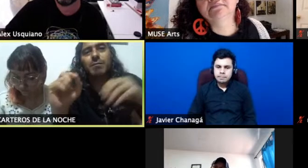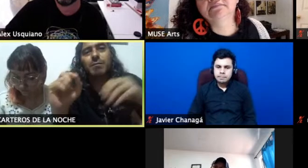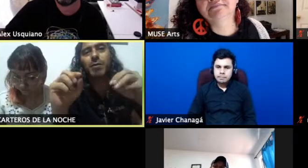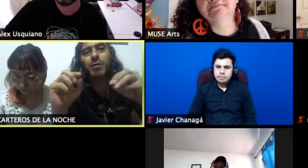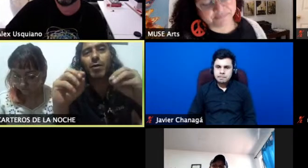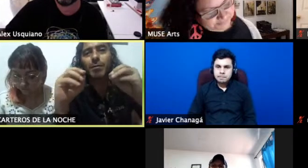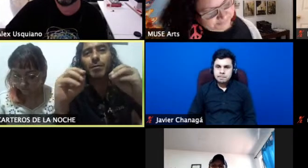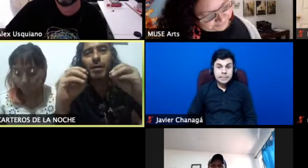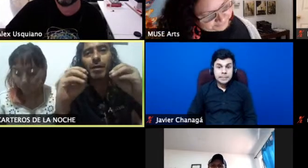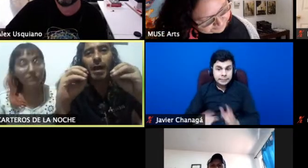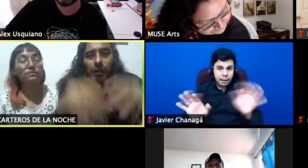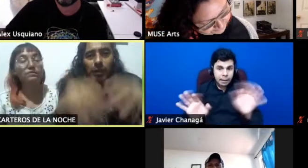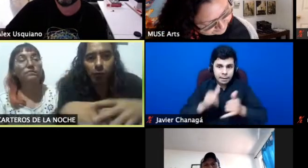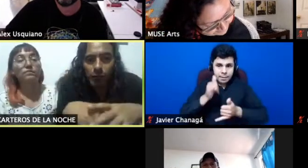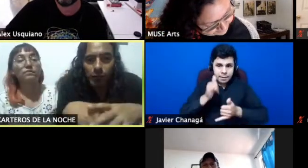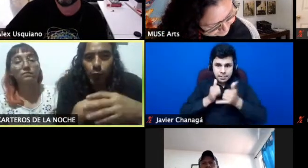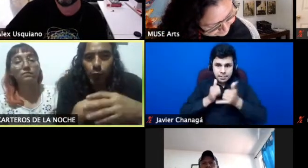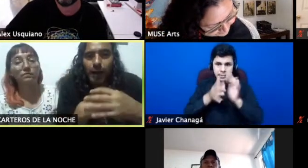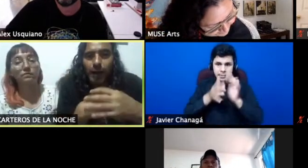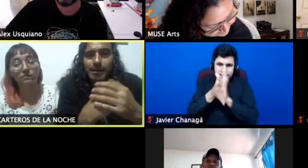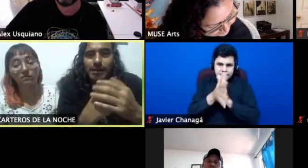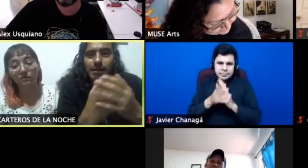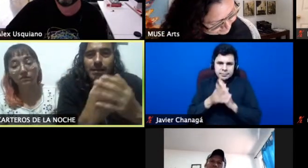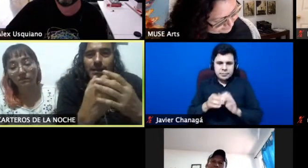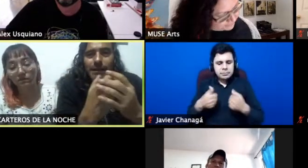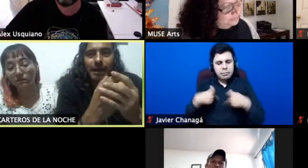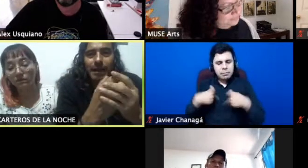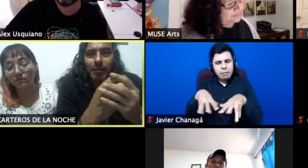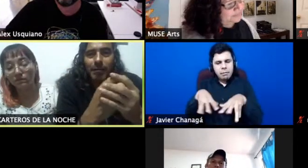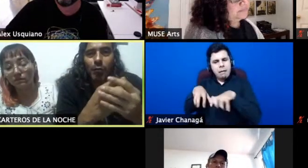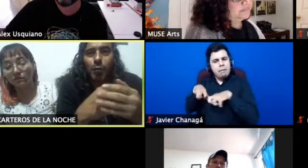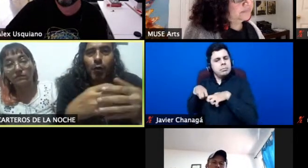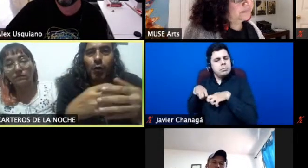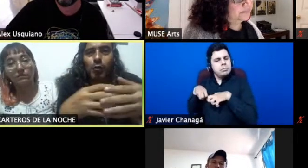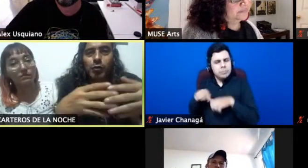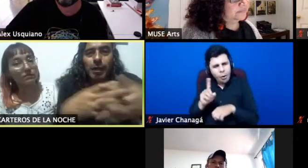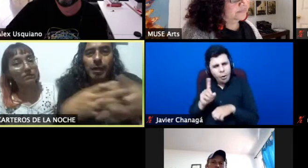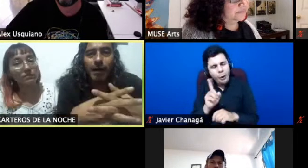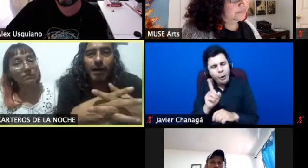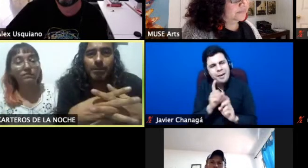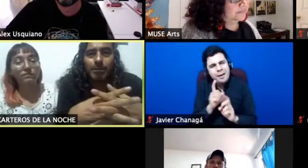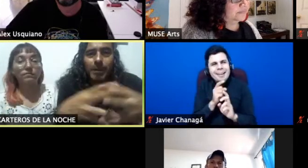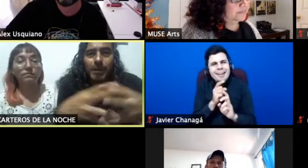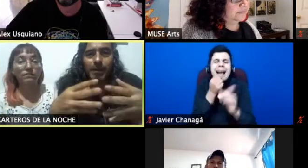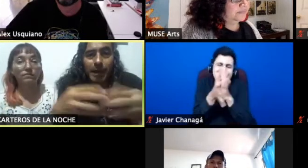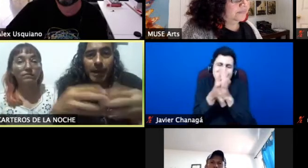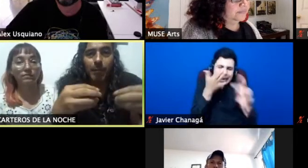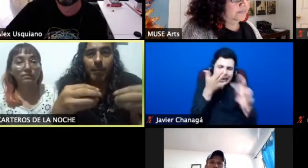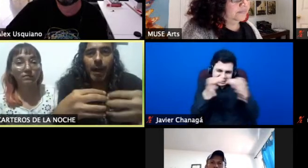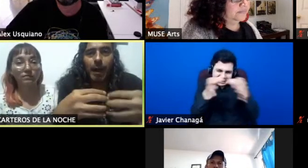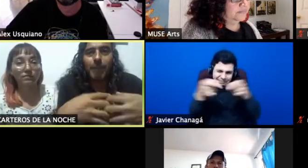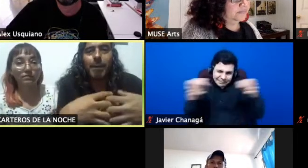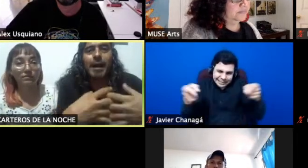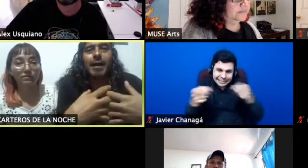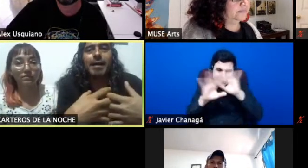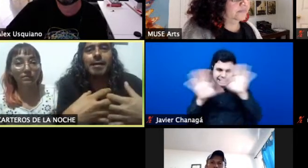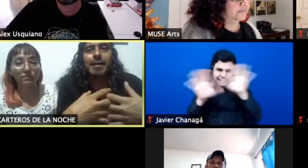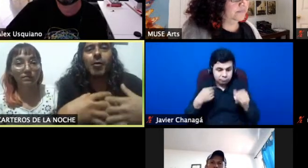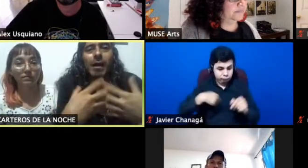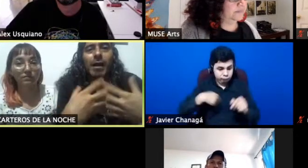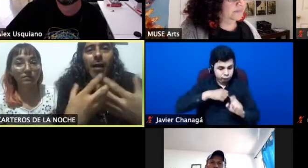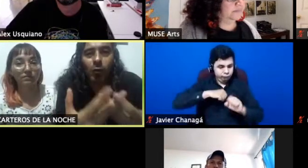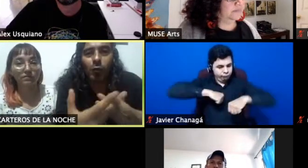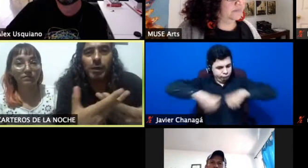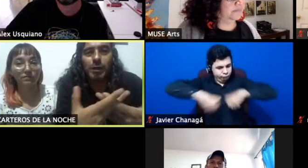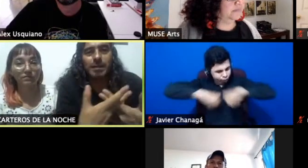a los gestores culturales, muy poco nos queda tiempo para llevar a cabo nuestra